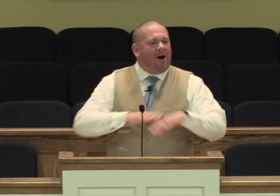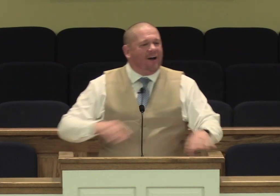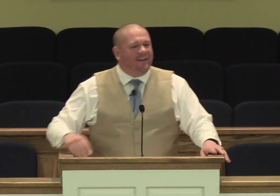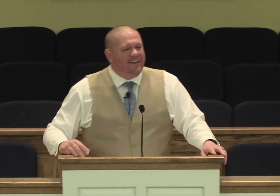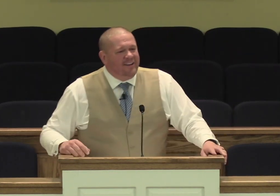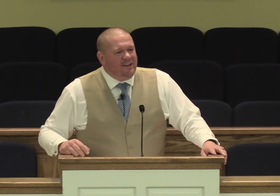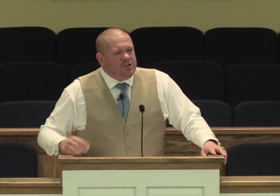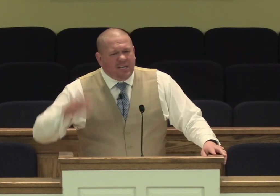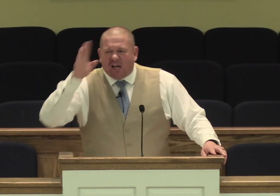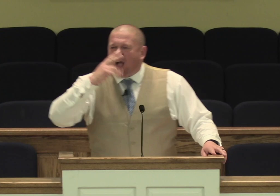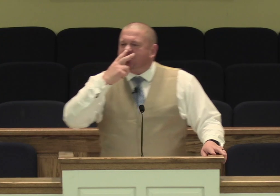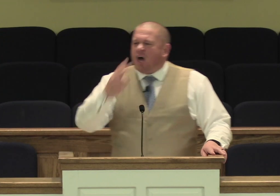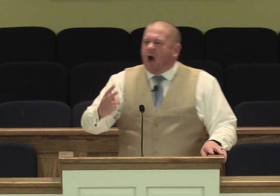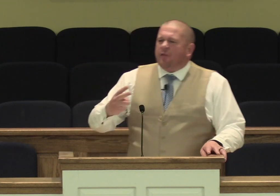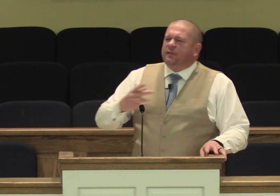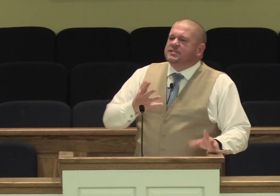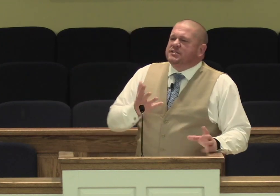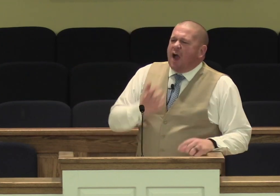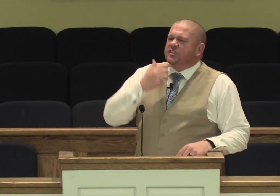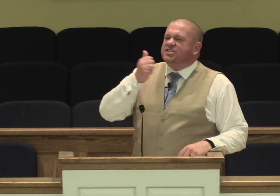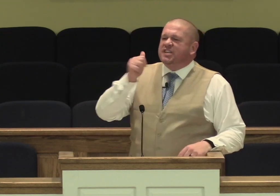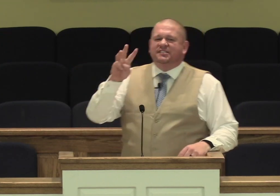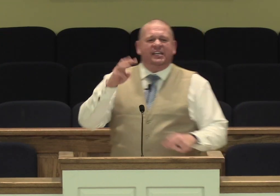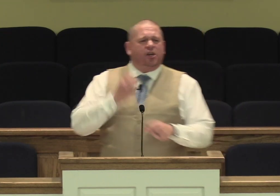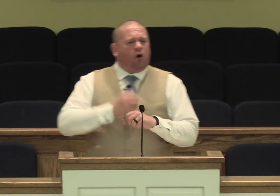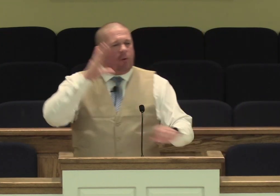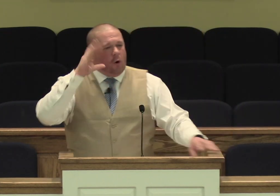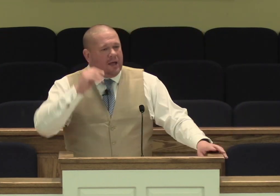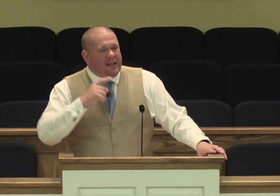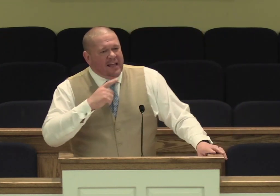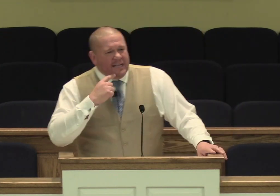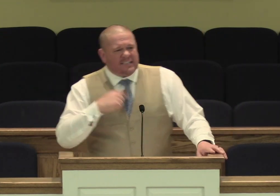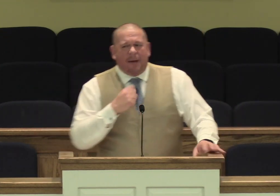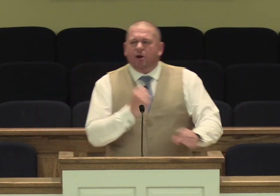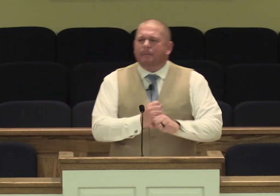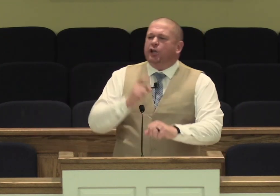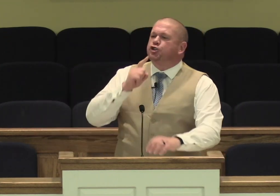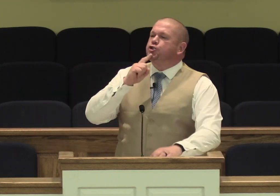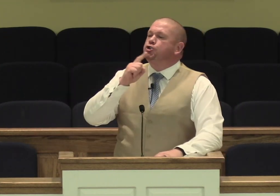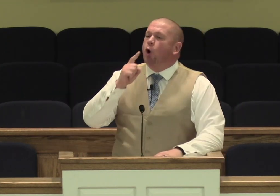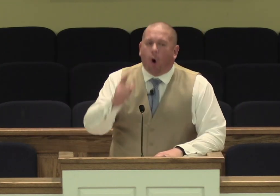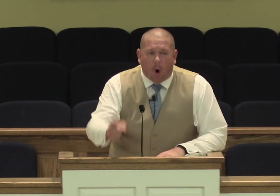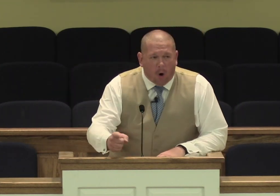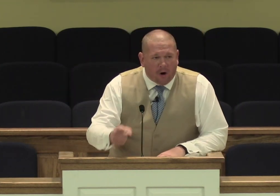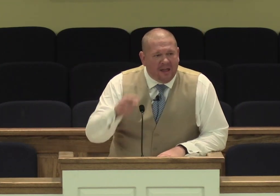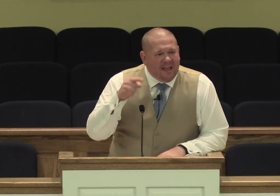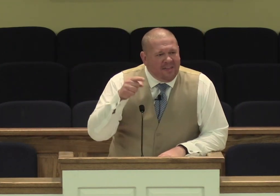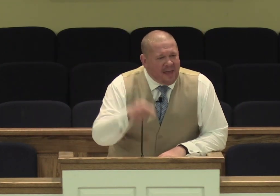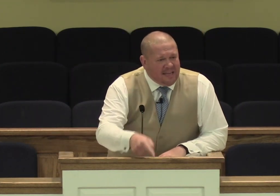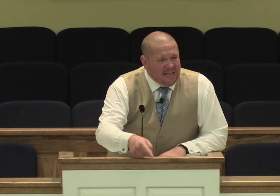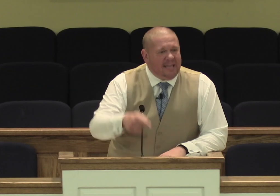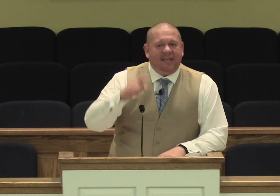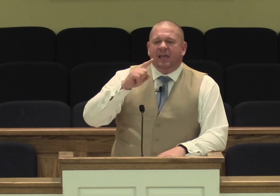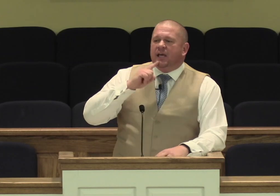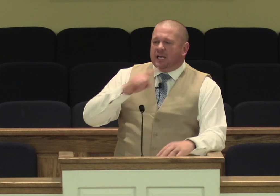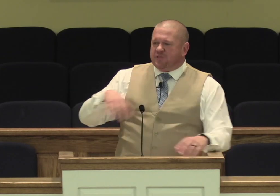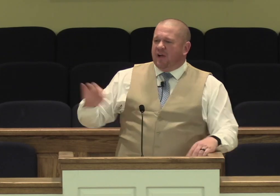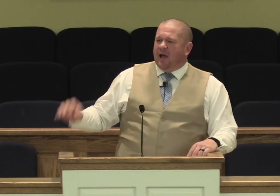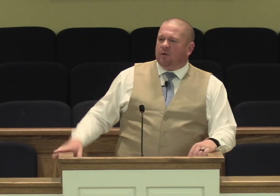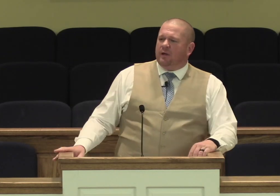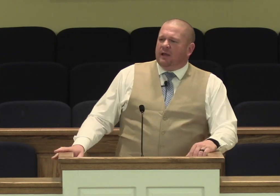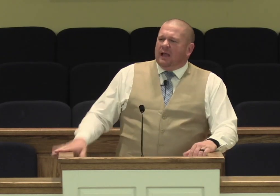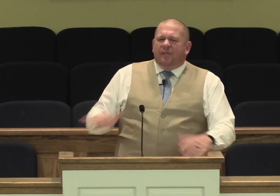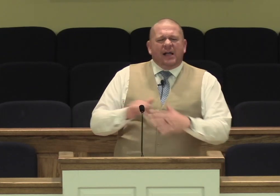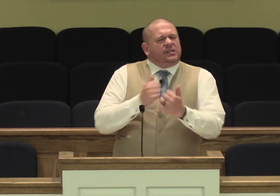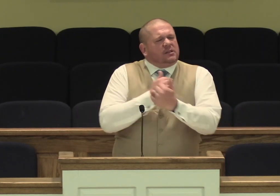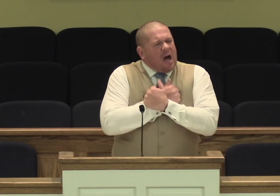come upon. You see, God saw the desire of a 16-year-old boy and said, I'm going to make sure that he is